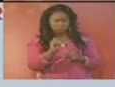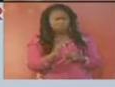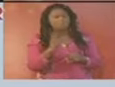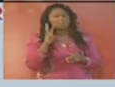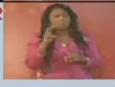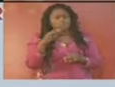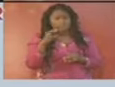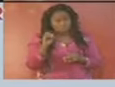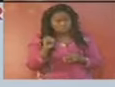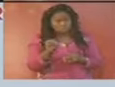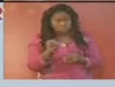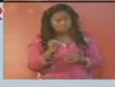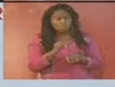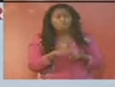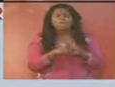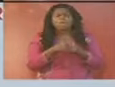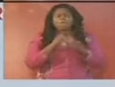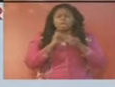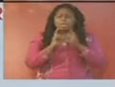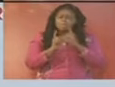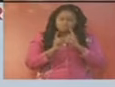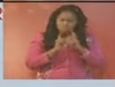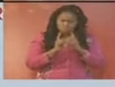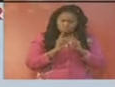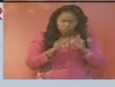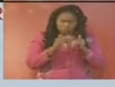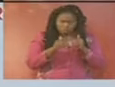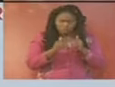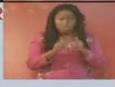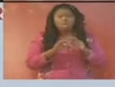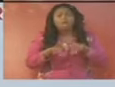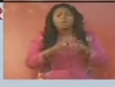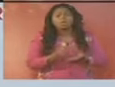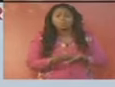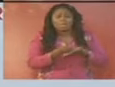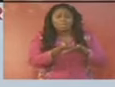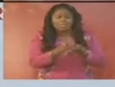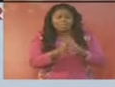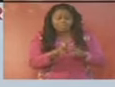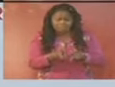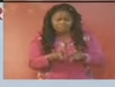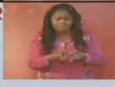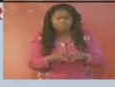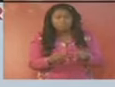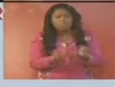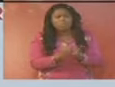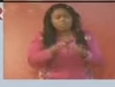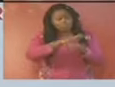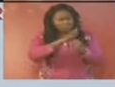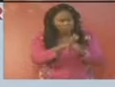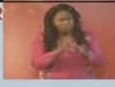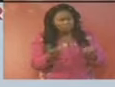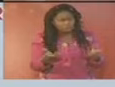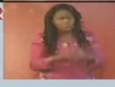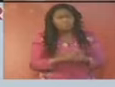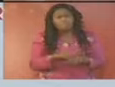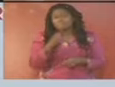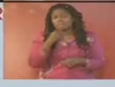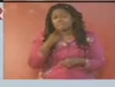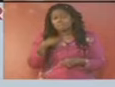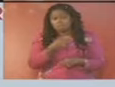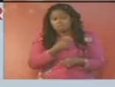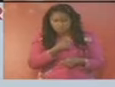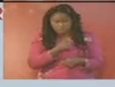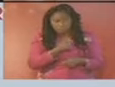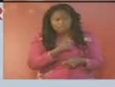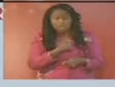anti-vaccine movement was one of the 10. It is something we have been dealing with in Trinidad and Tobago, like